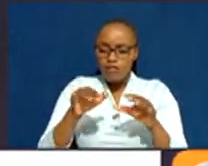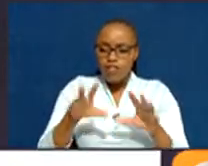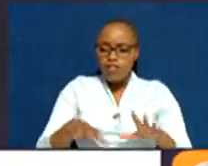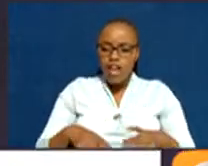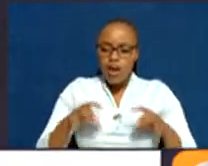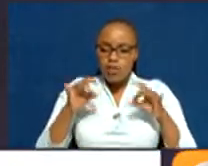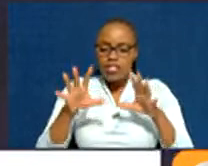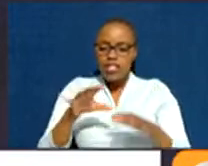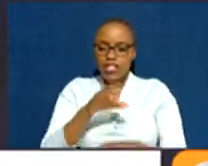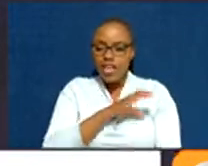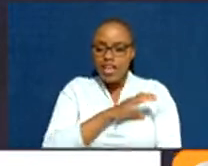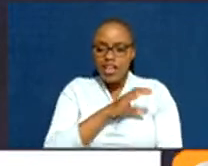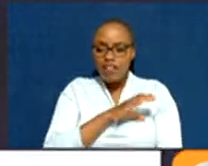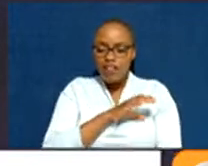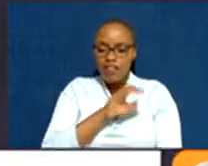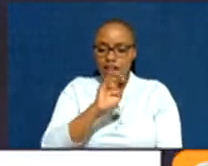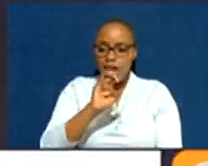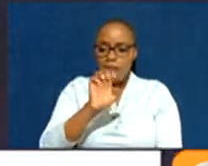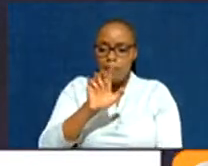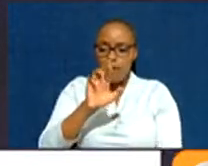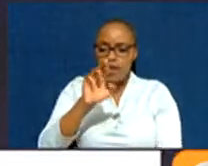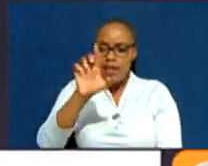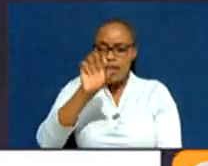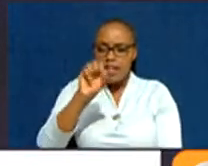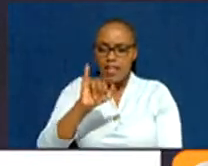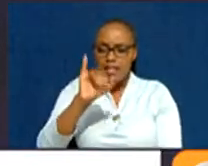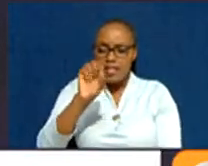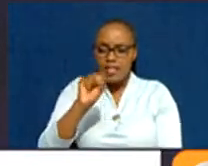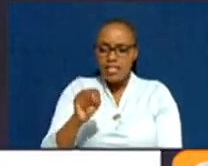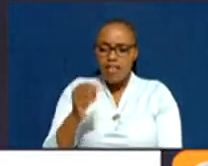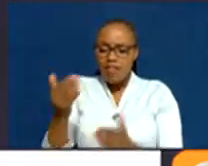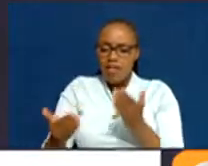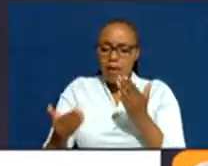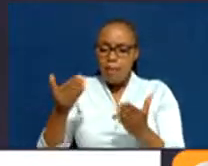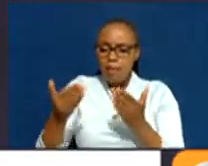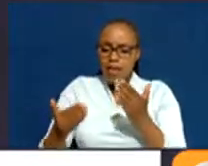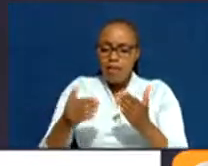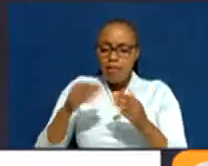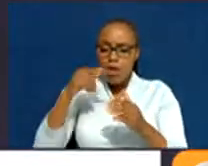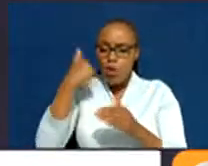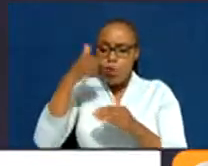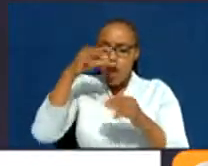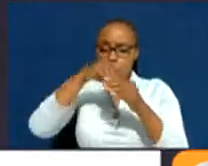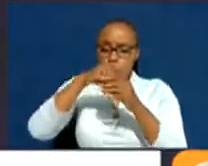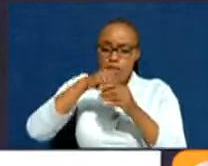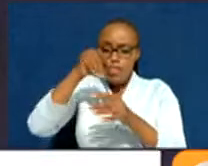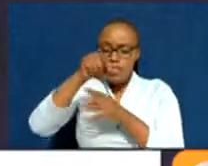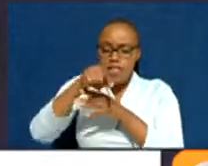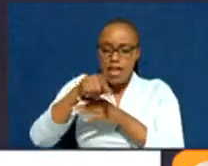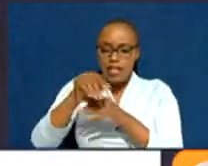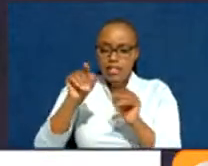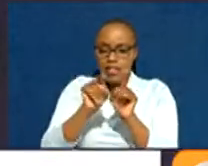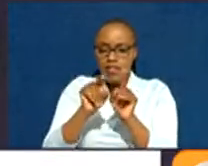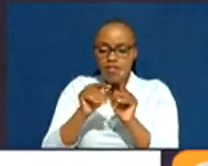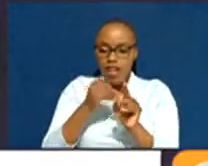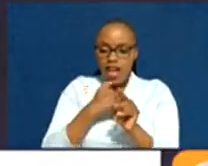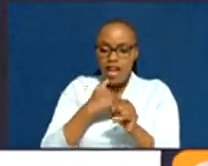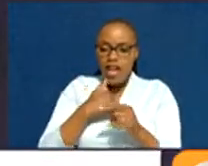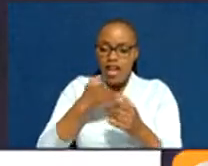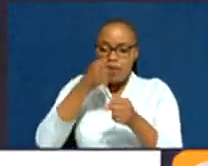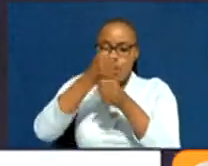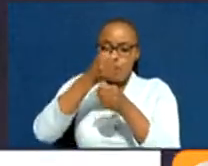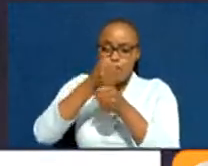Canada, Belize, and possibly a few others within the small islands, St. Kevin's